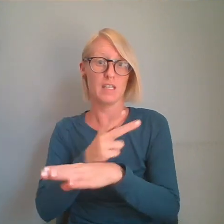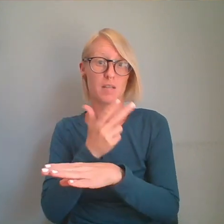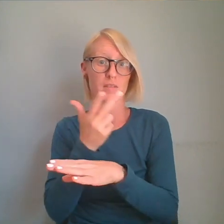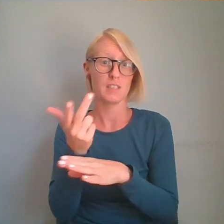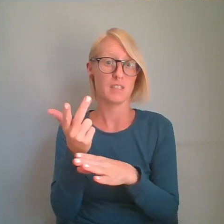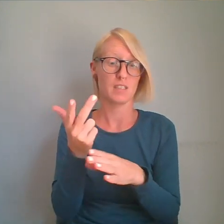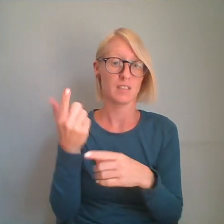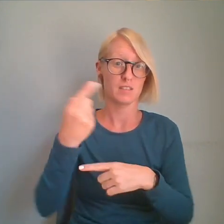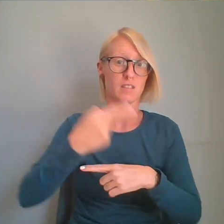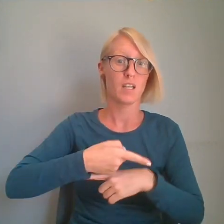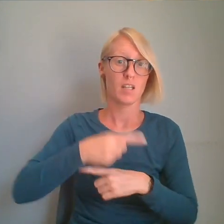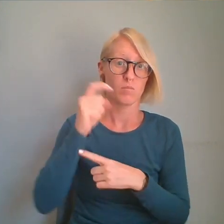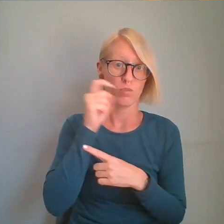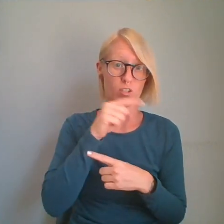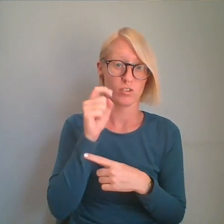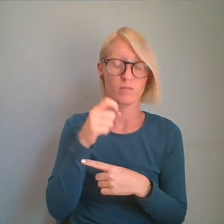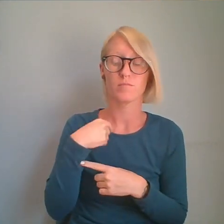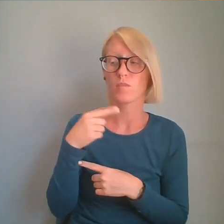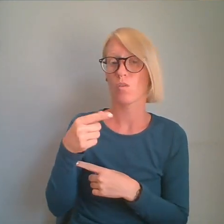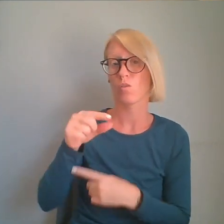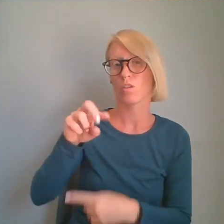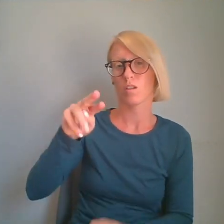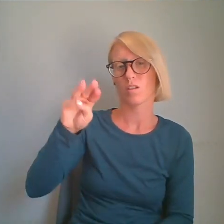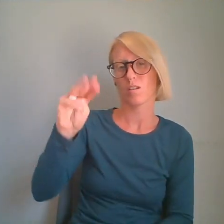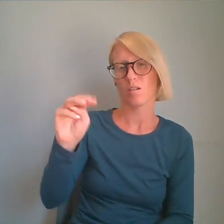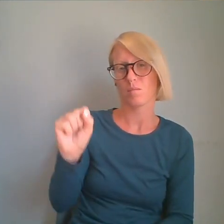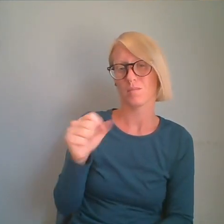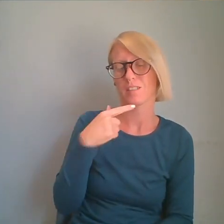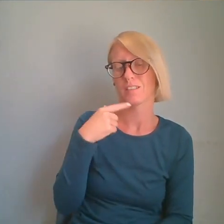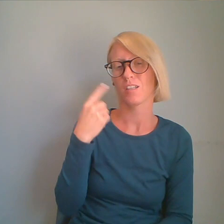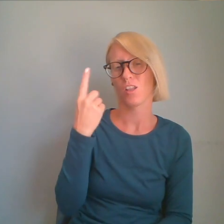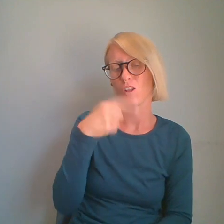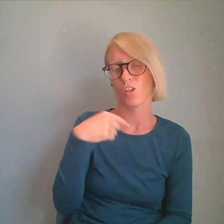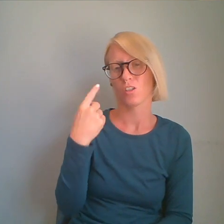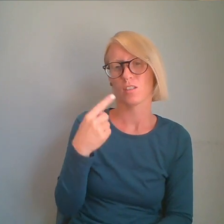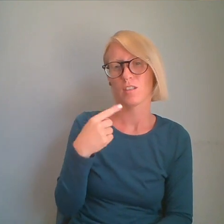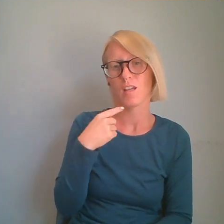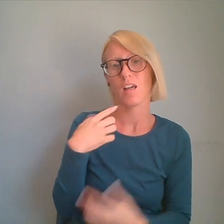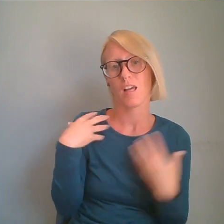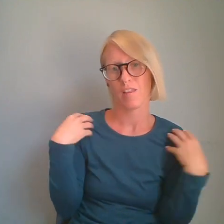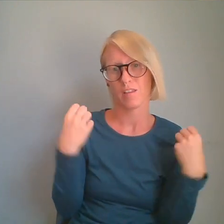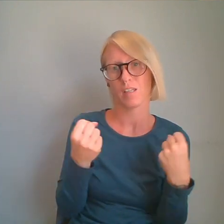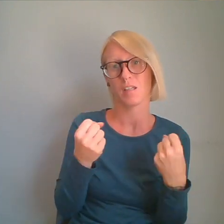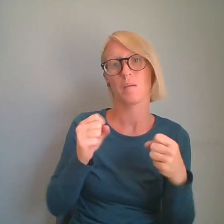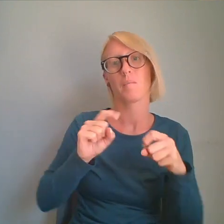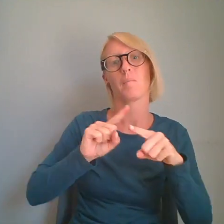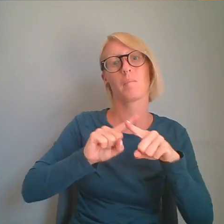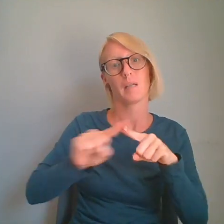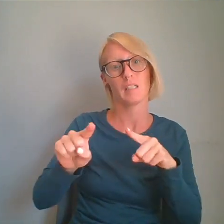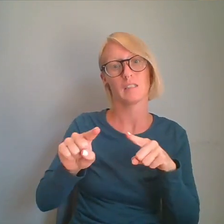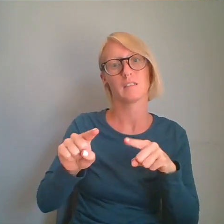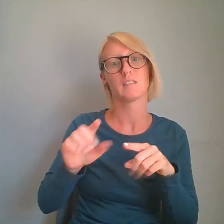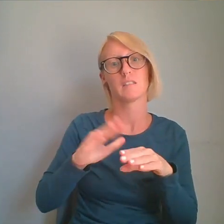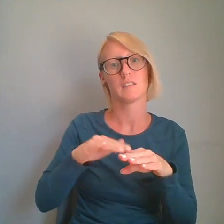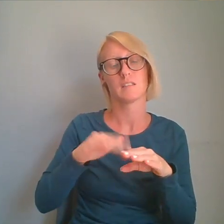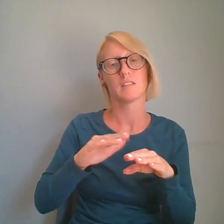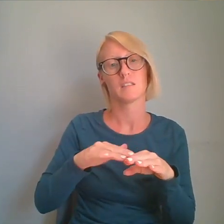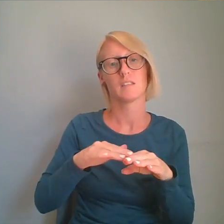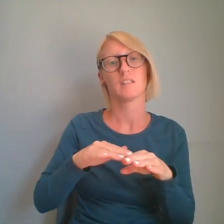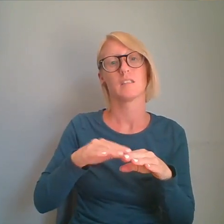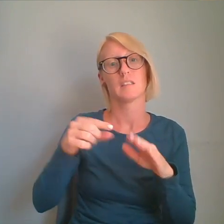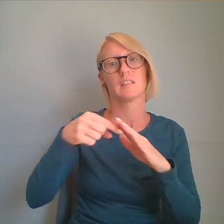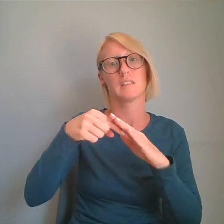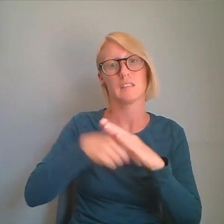Your gums look pretty healthy, but I will have to do a deep cleaning of them just to ensure that your